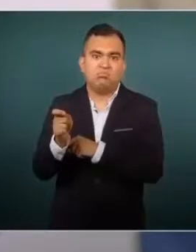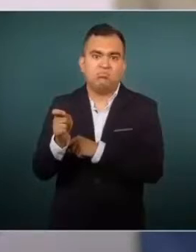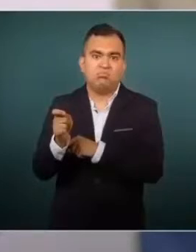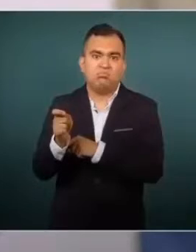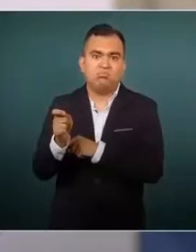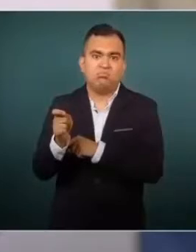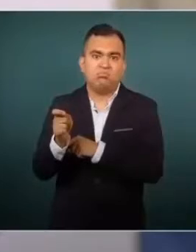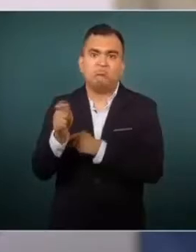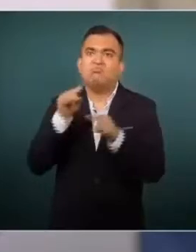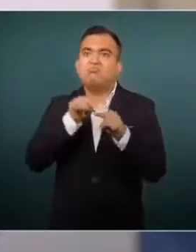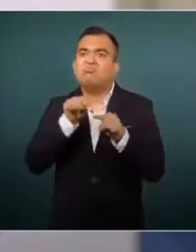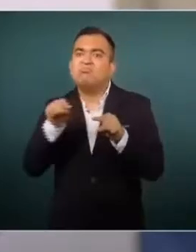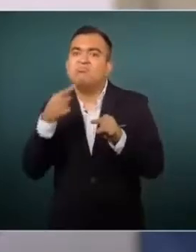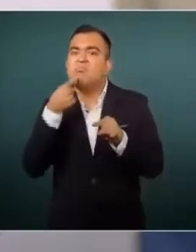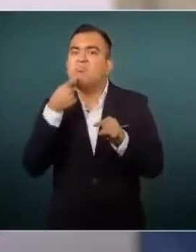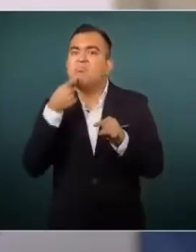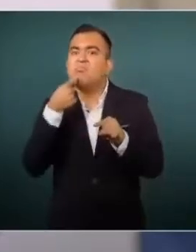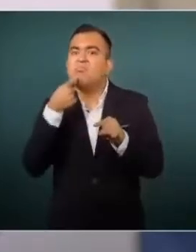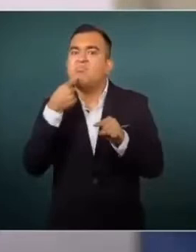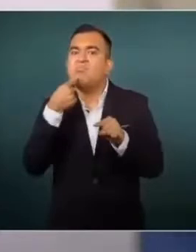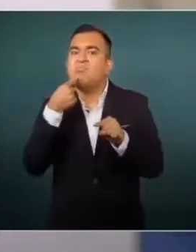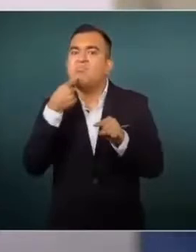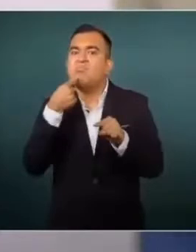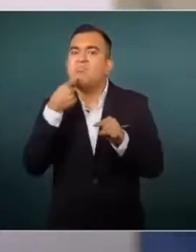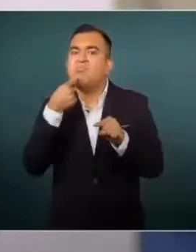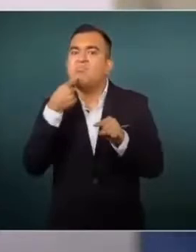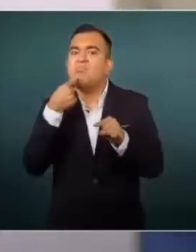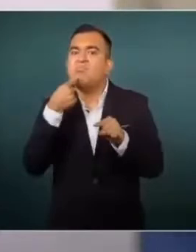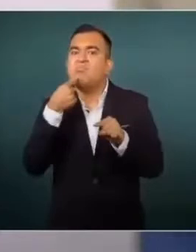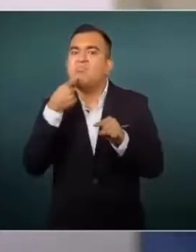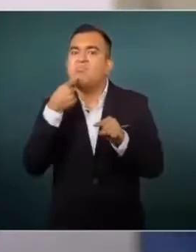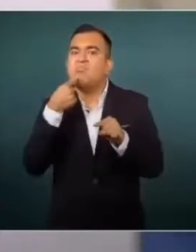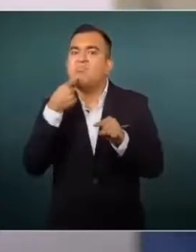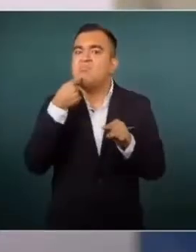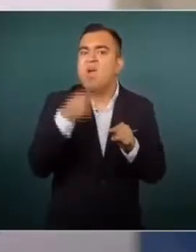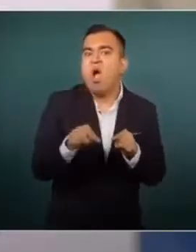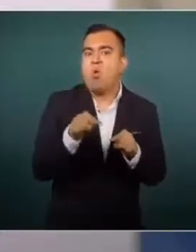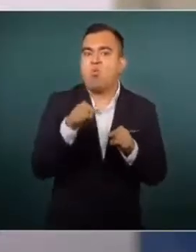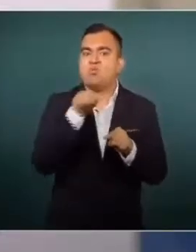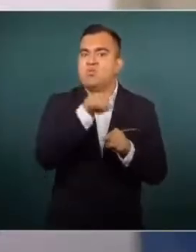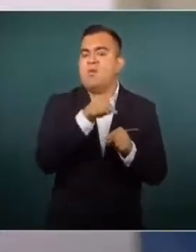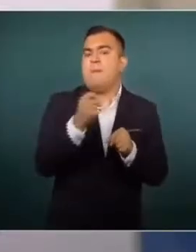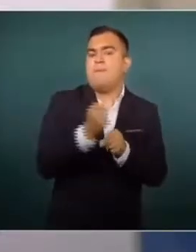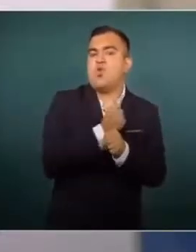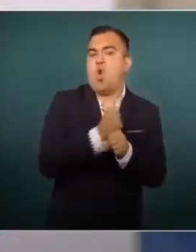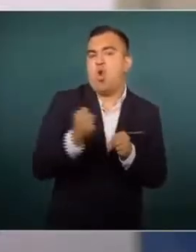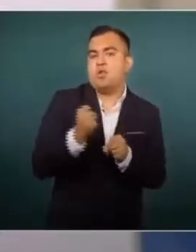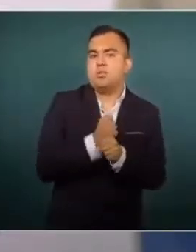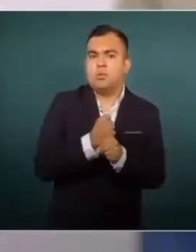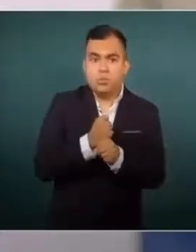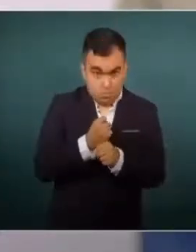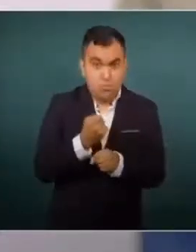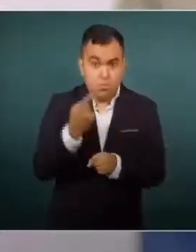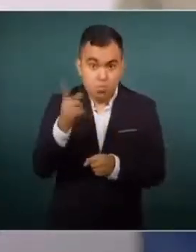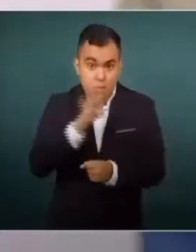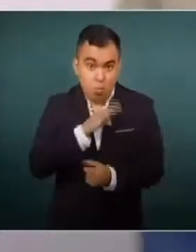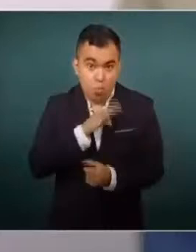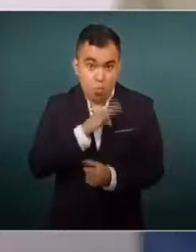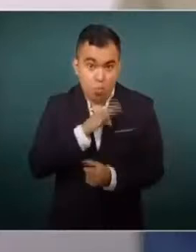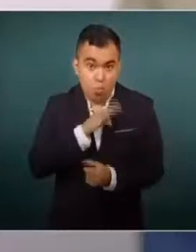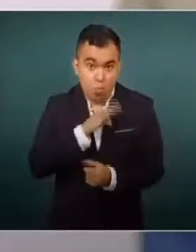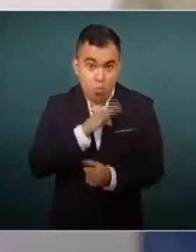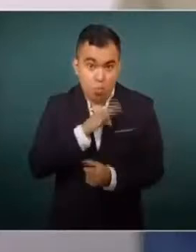asking for violence poder y in power? señalar con qué pruebas cuentan para sostener sus